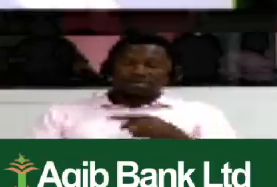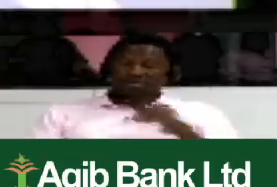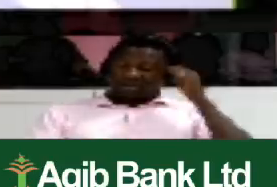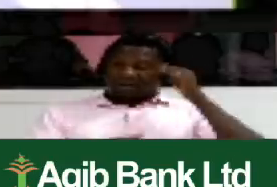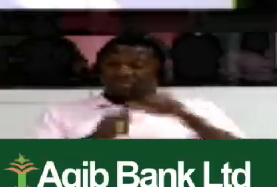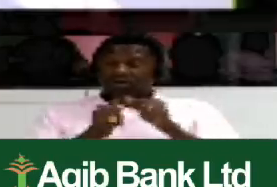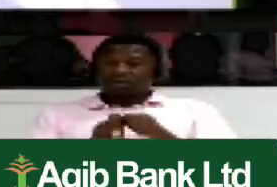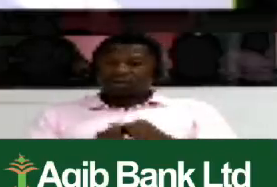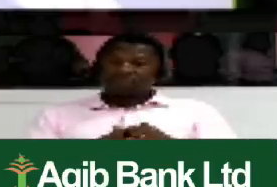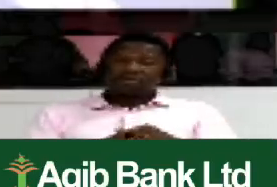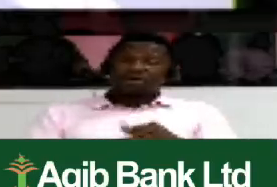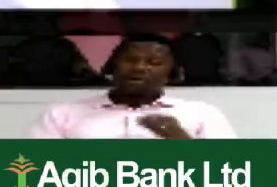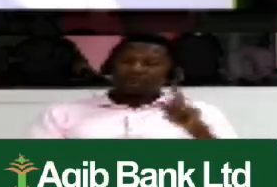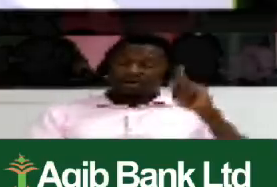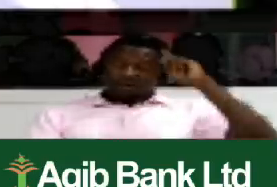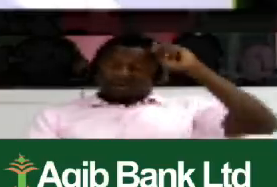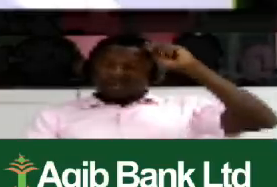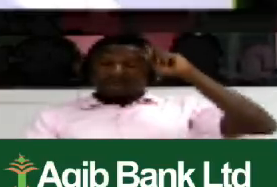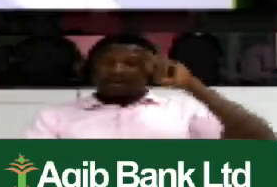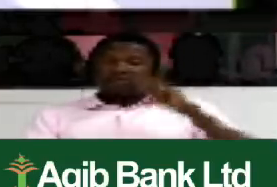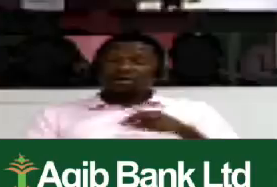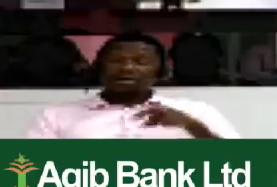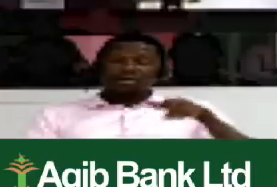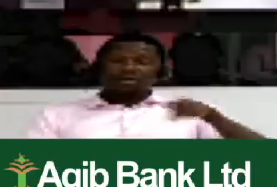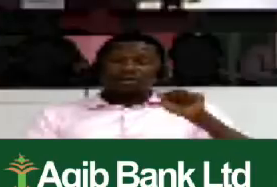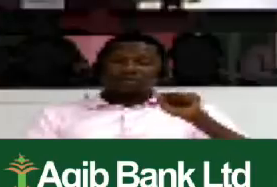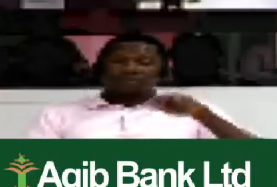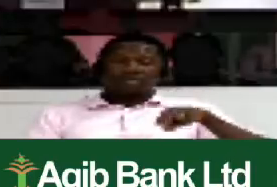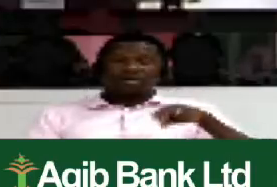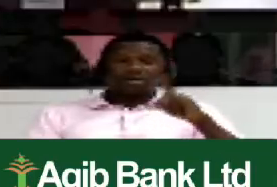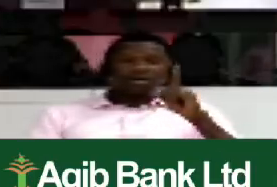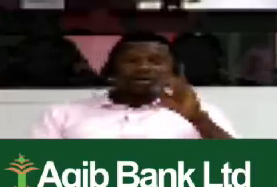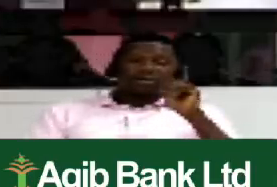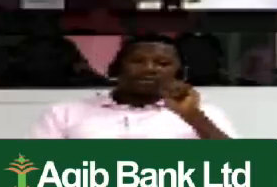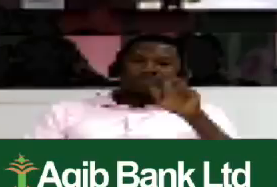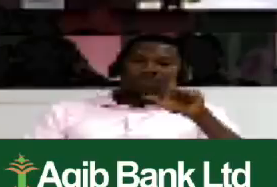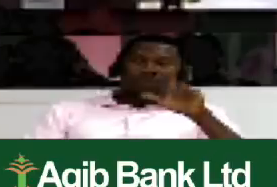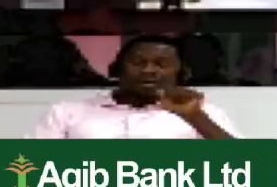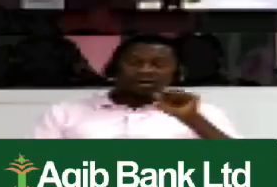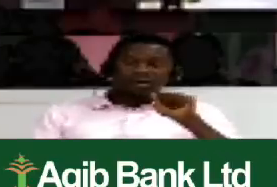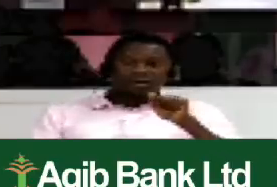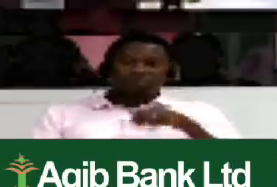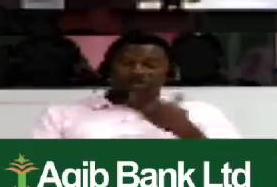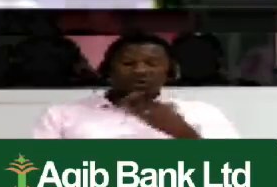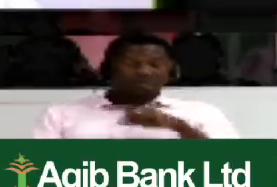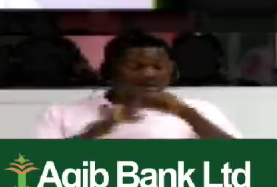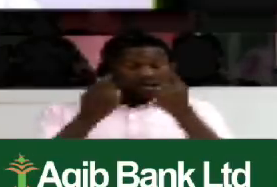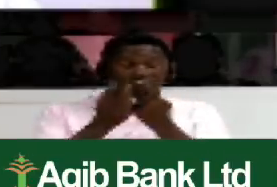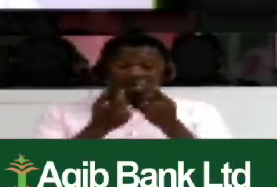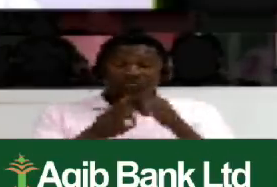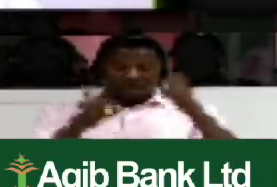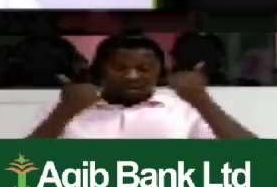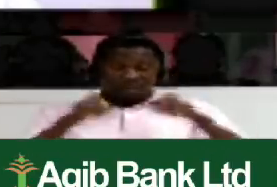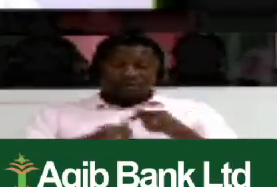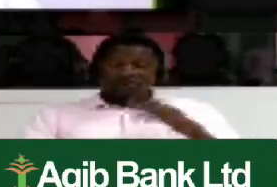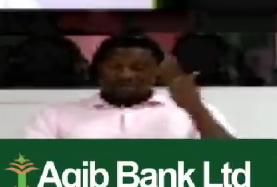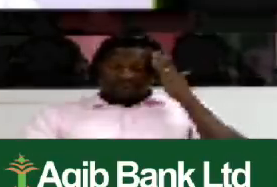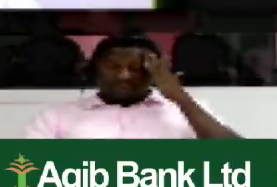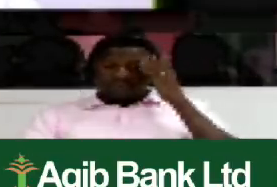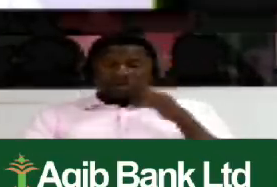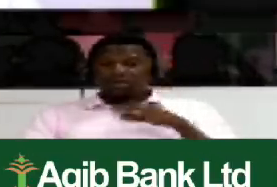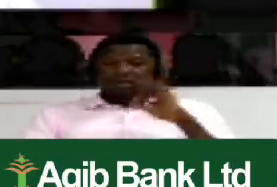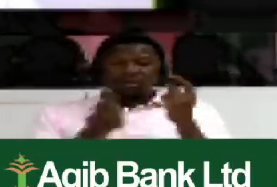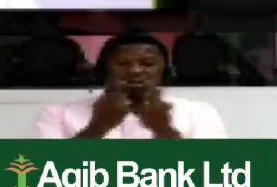as an icon. That's the only way out. We are in seat already, because anything could happen. So we have to obviously know that things